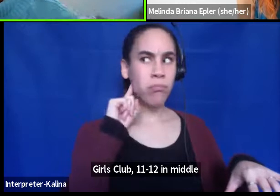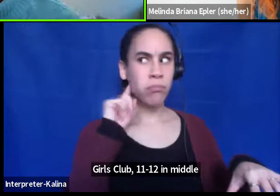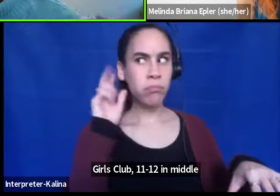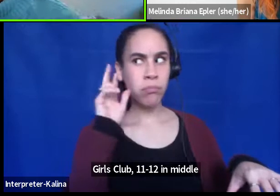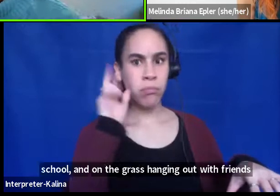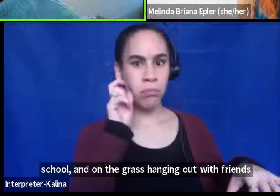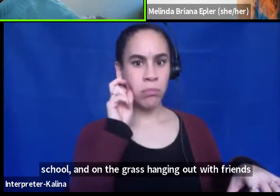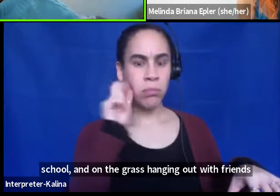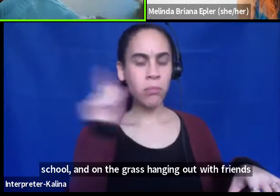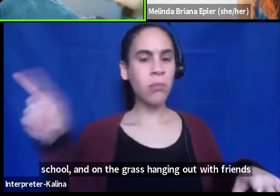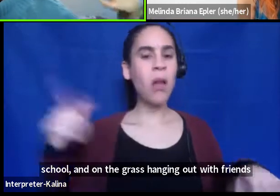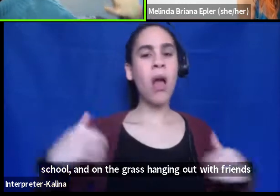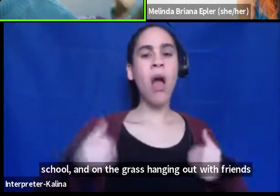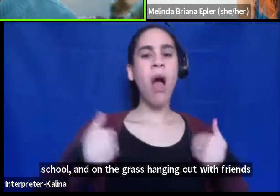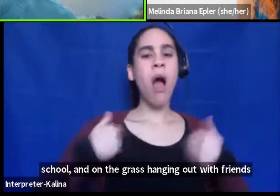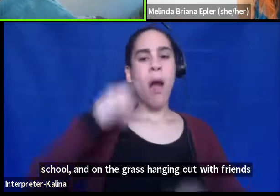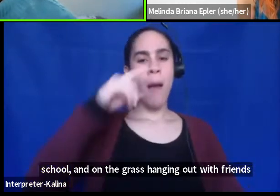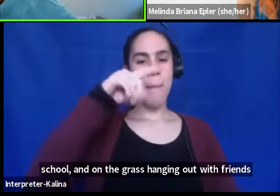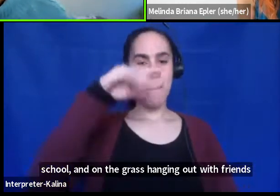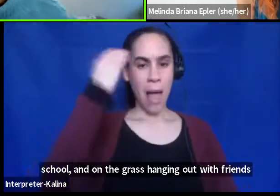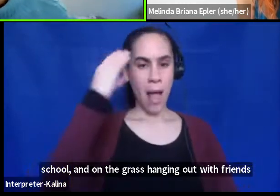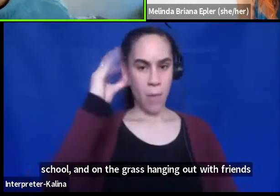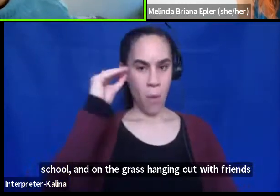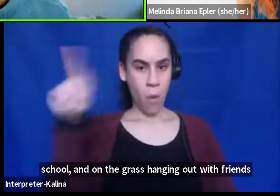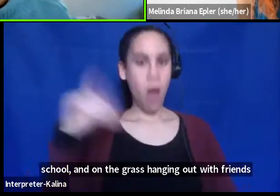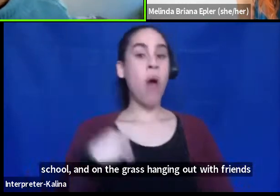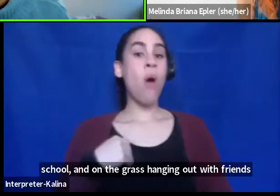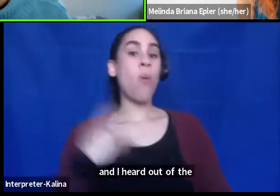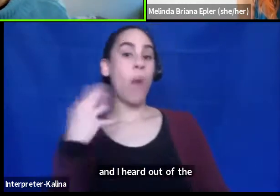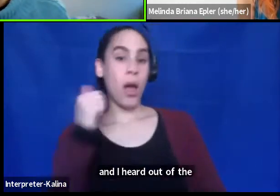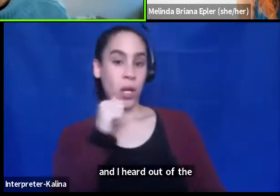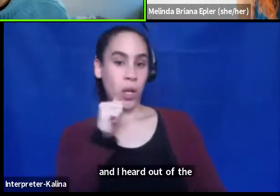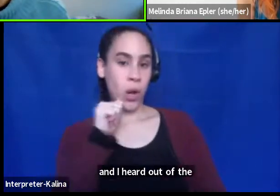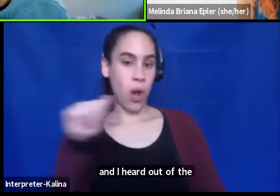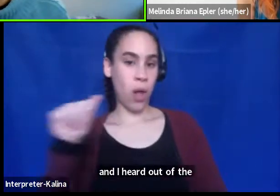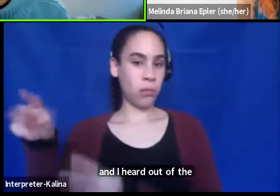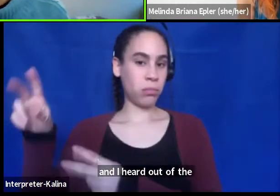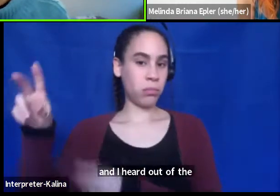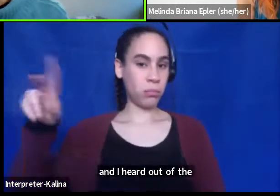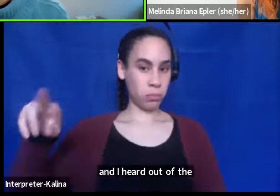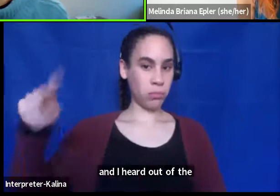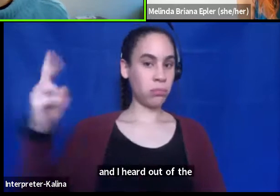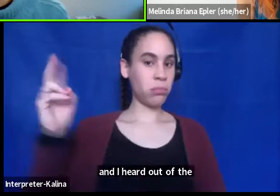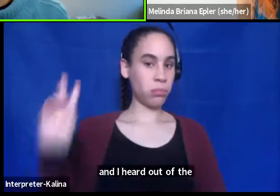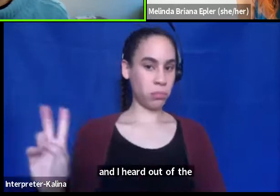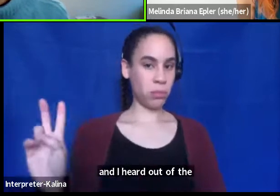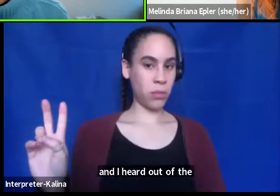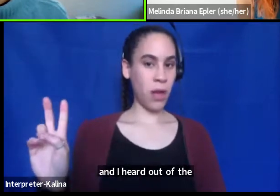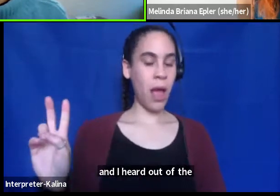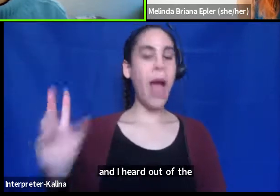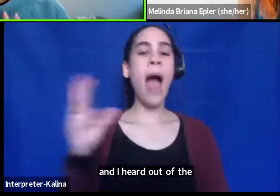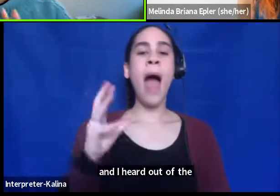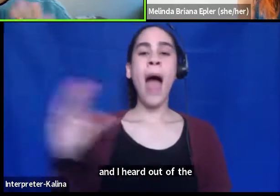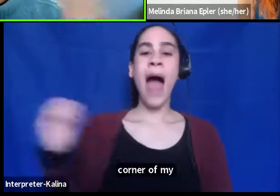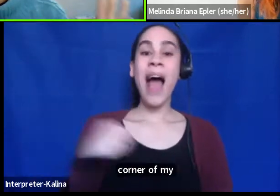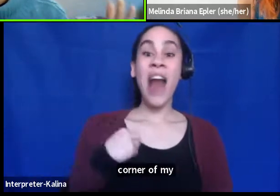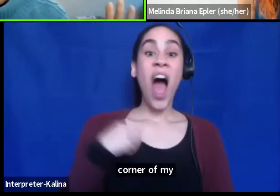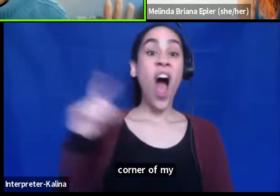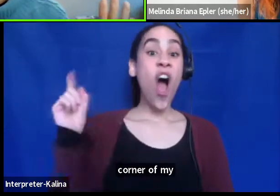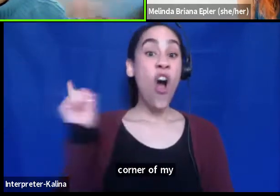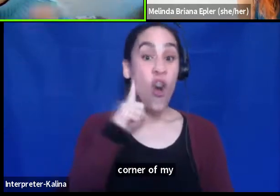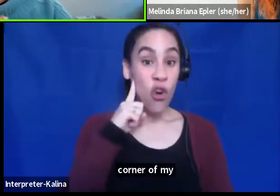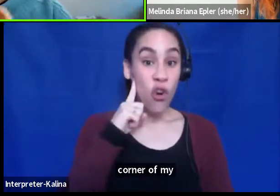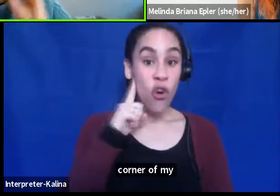a young Black boy and a white girl. And I heard the girl call the boy the N-word. And I